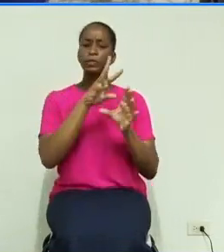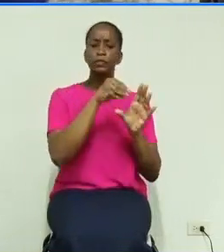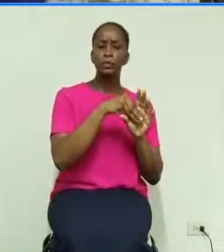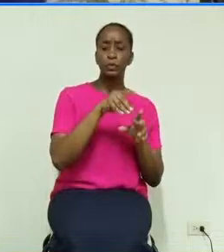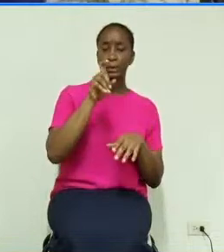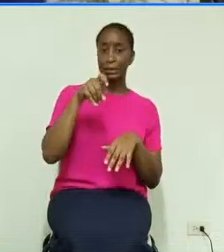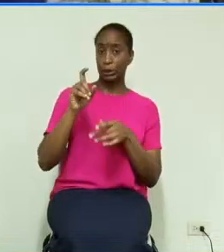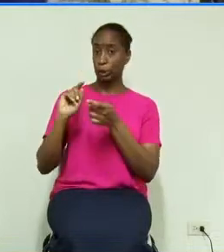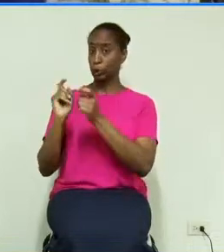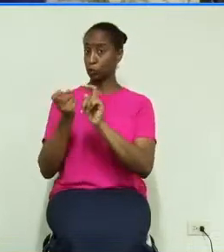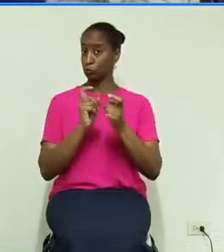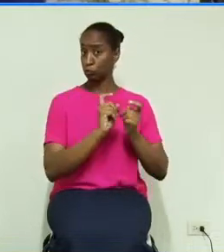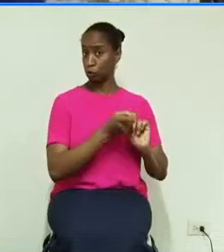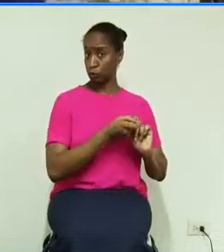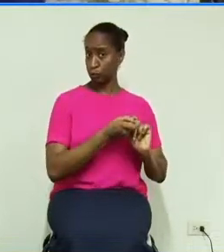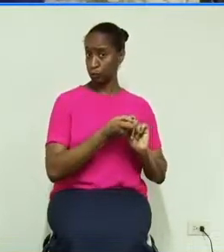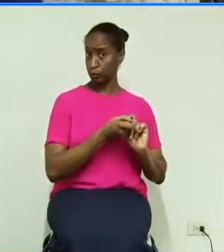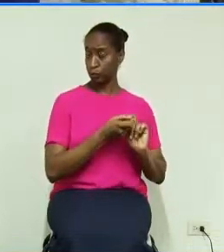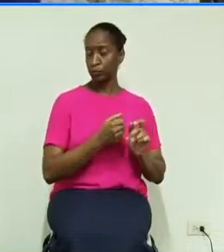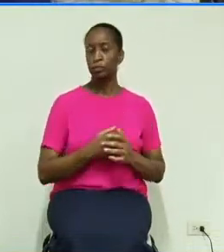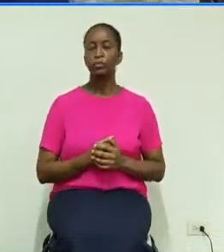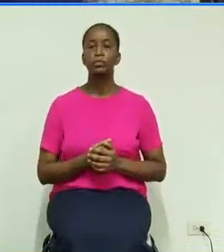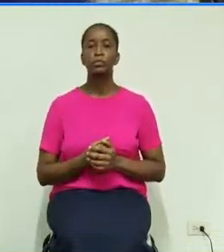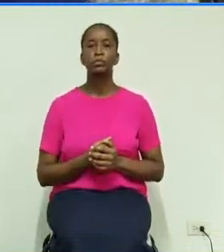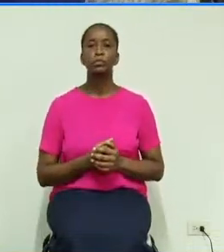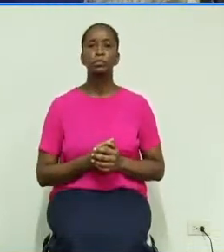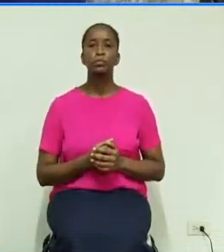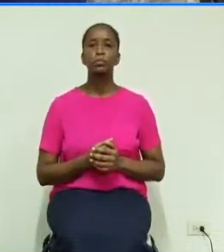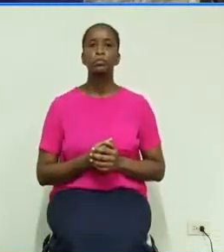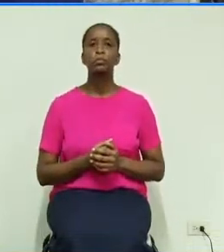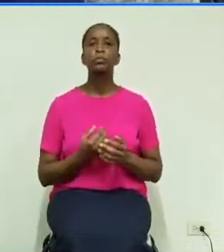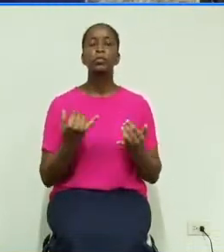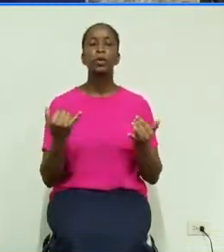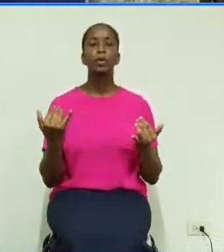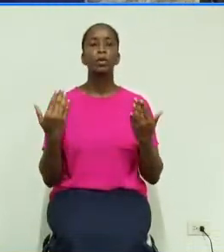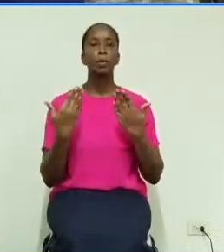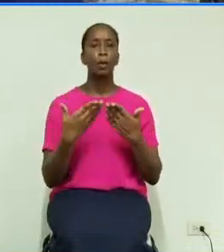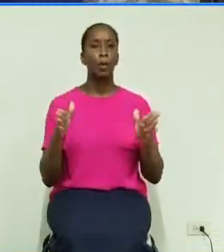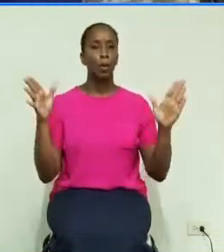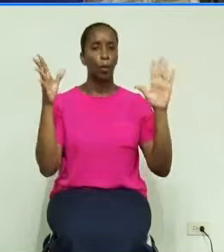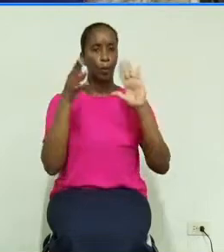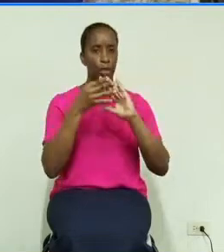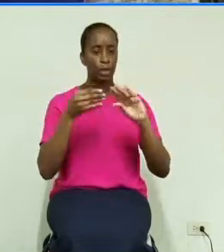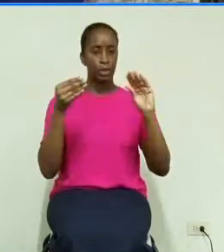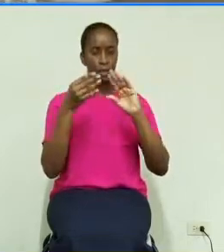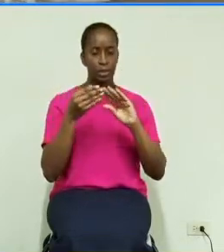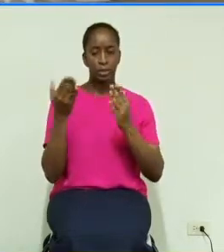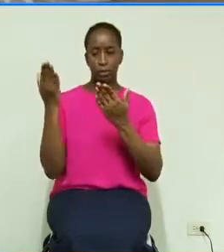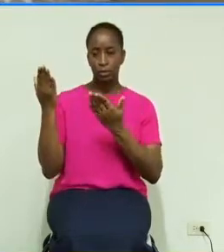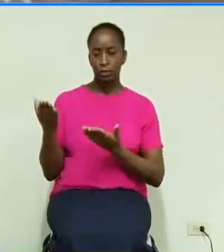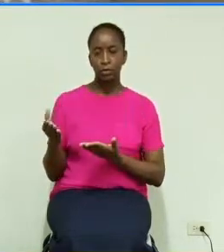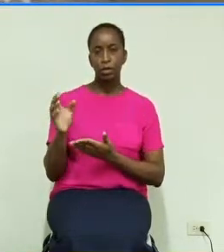and former president of the Senate, Sir Richard Cheltenham, to address you.